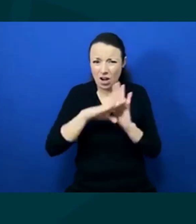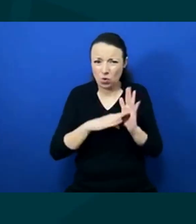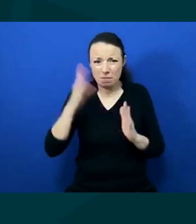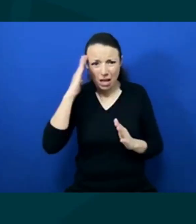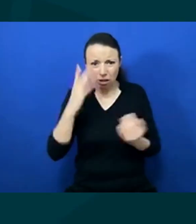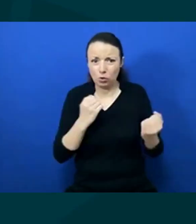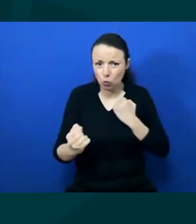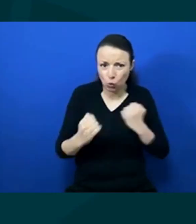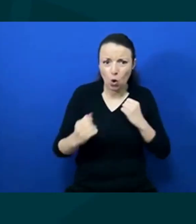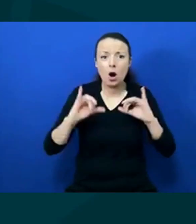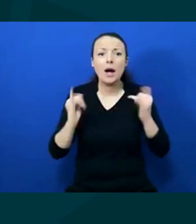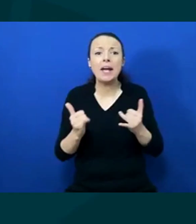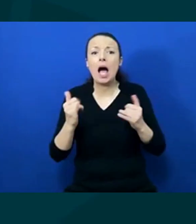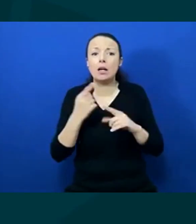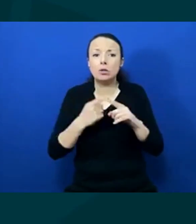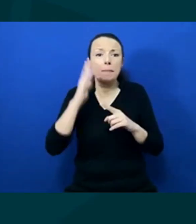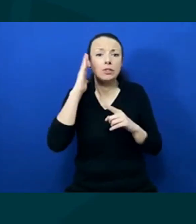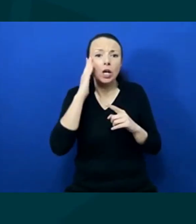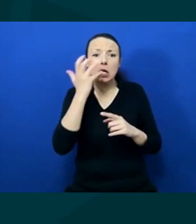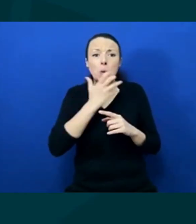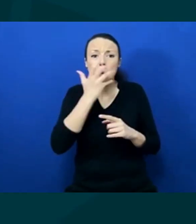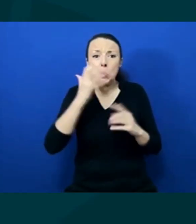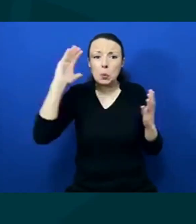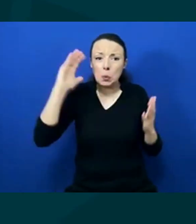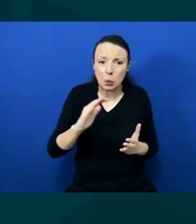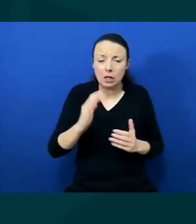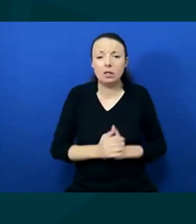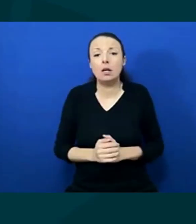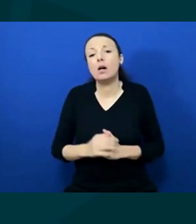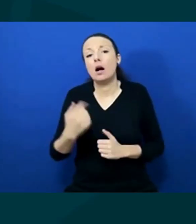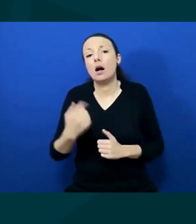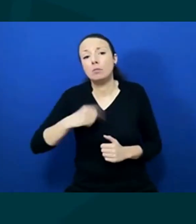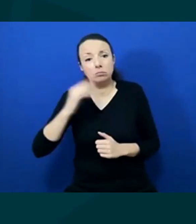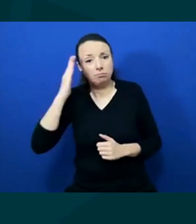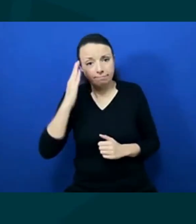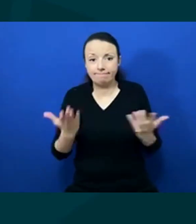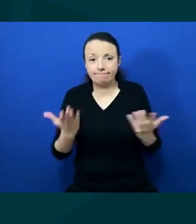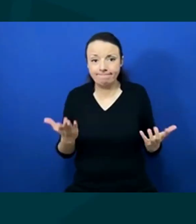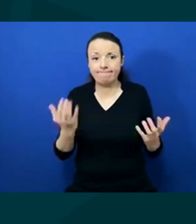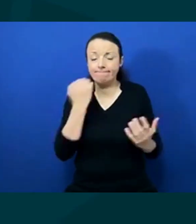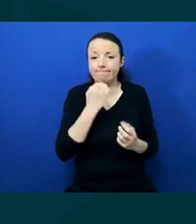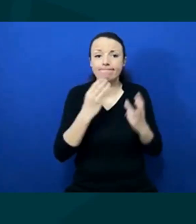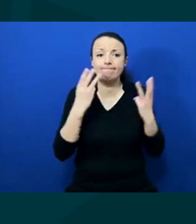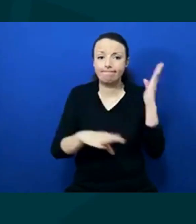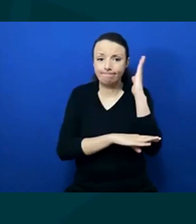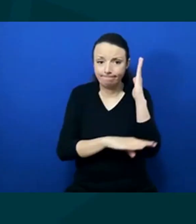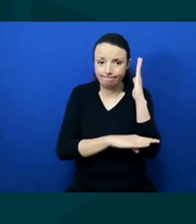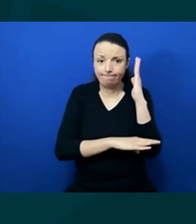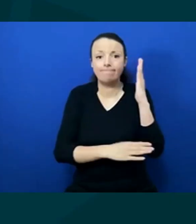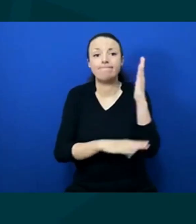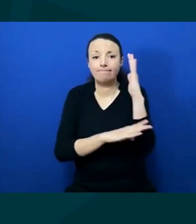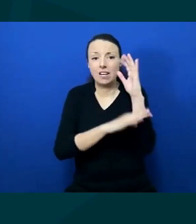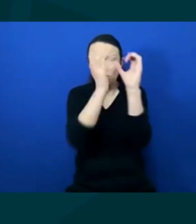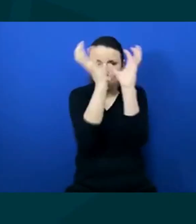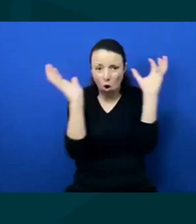centers, hotspots appear, and the conditions of living are deteriorating because of that. We learned how important trees